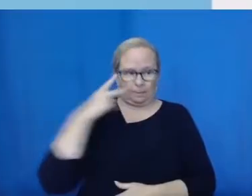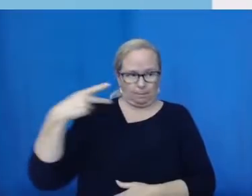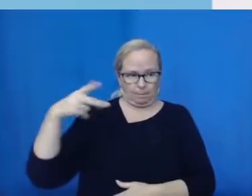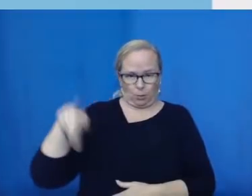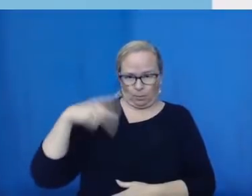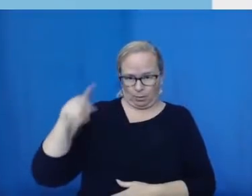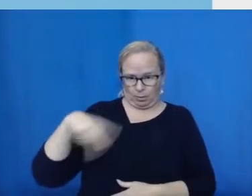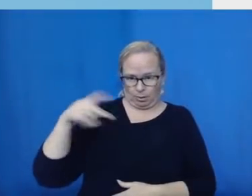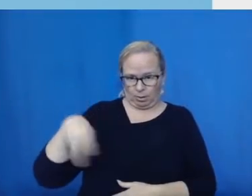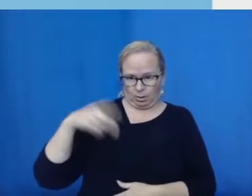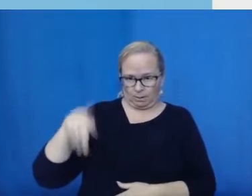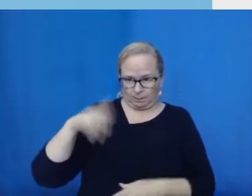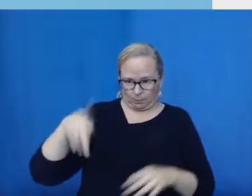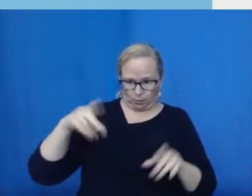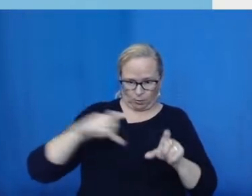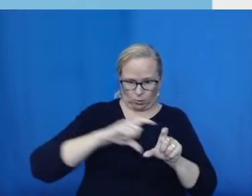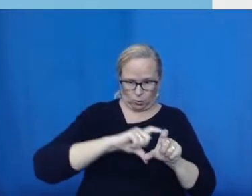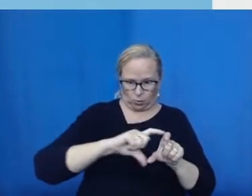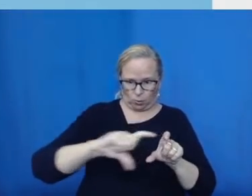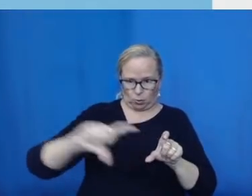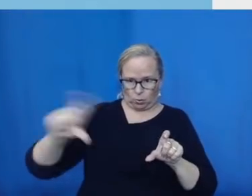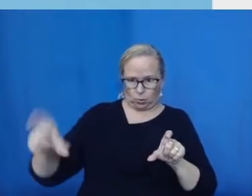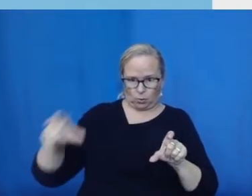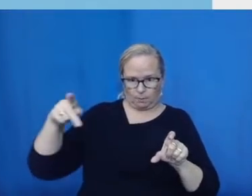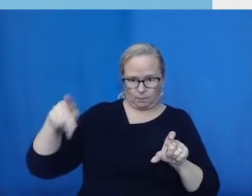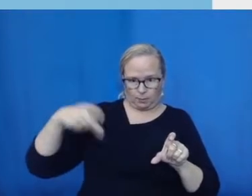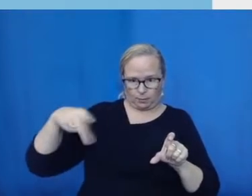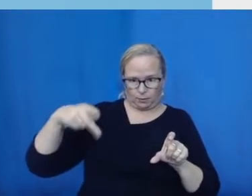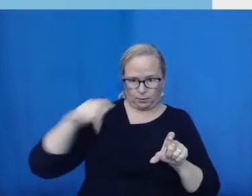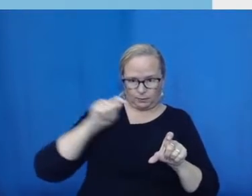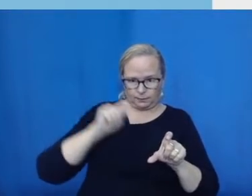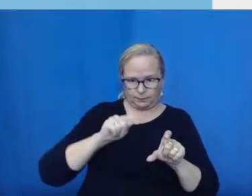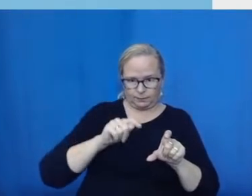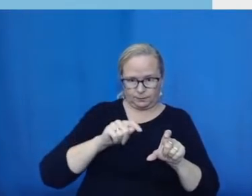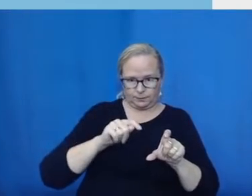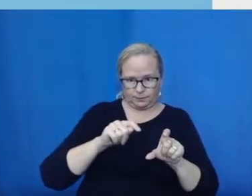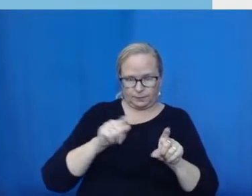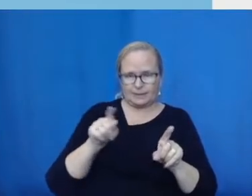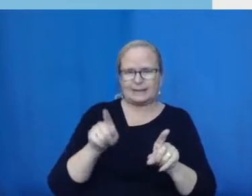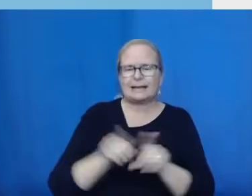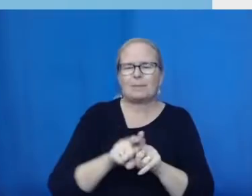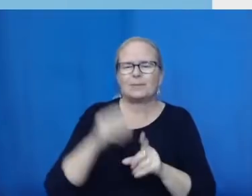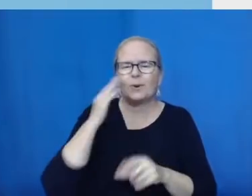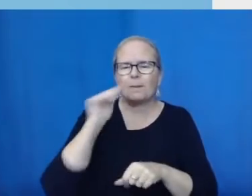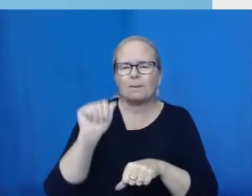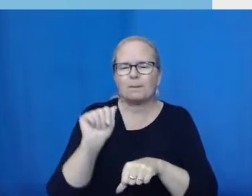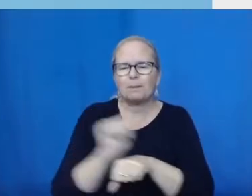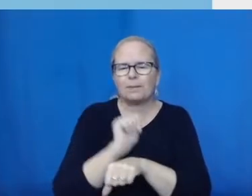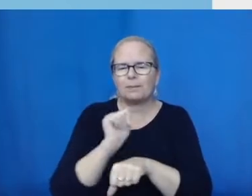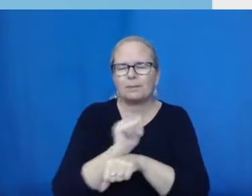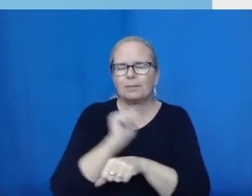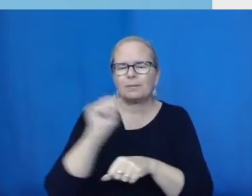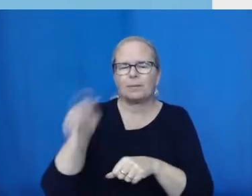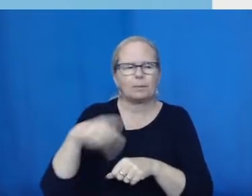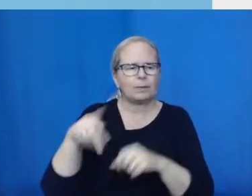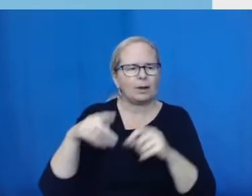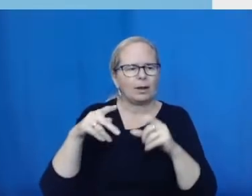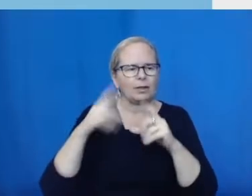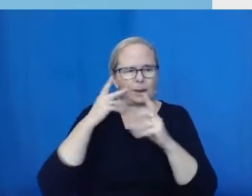graphs. So I've got that little inset there. So that hopefully I match the colors well enough. It's